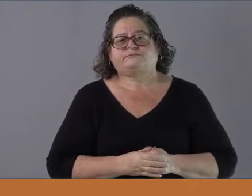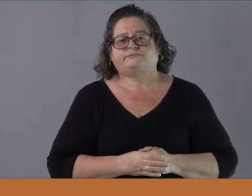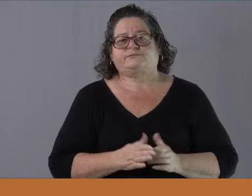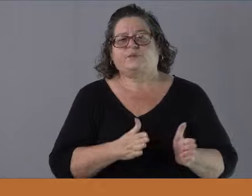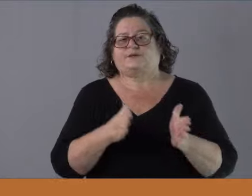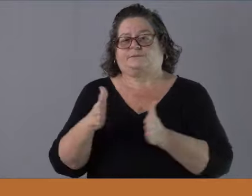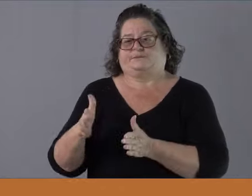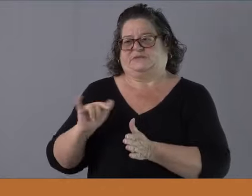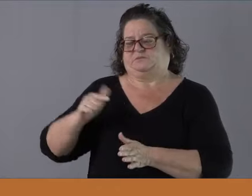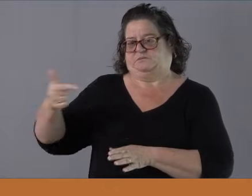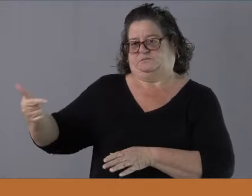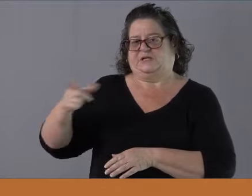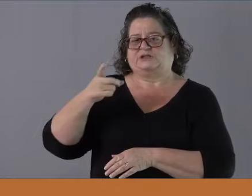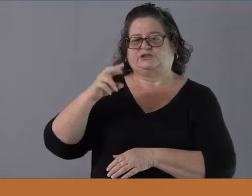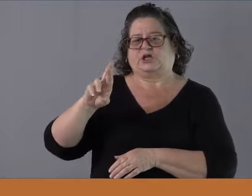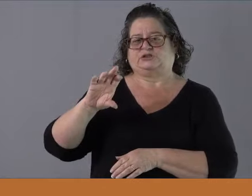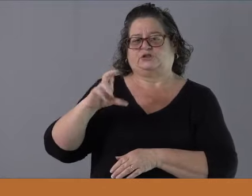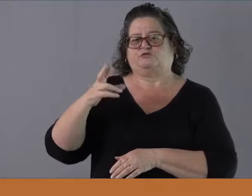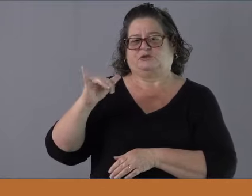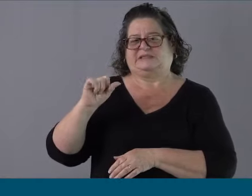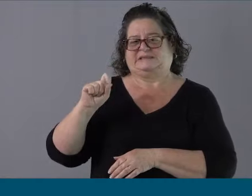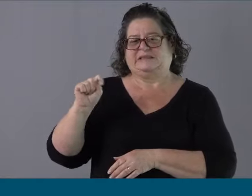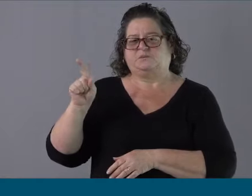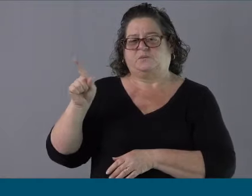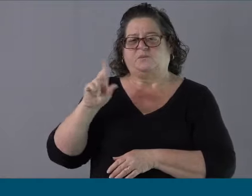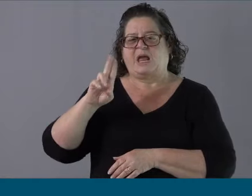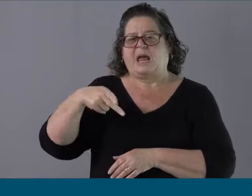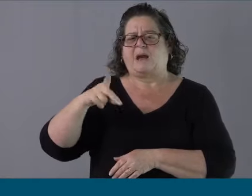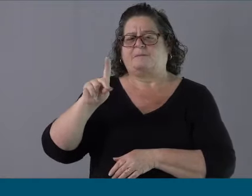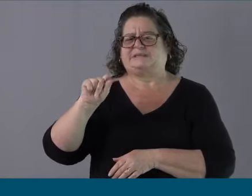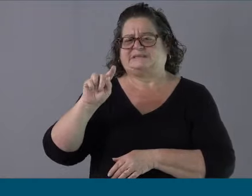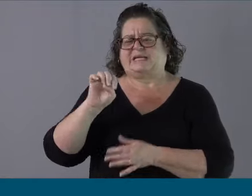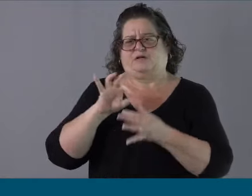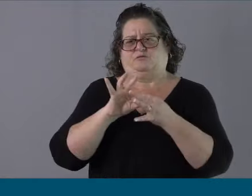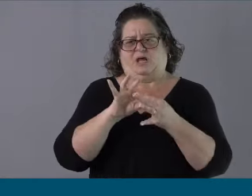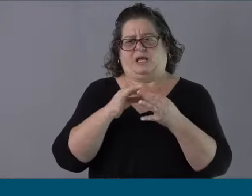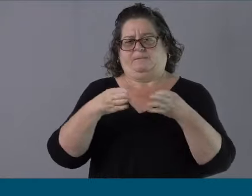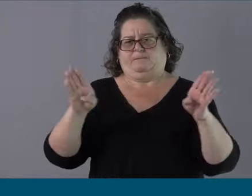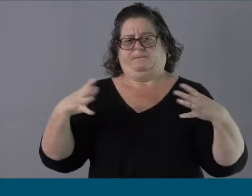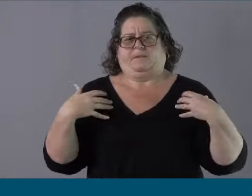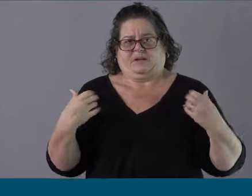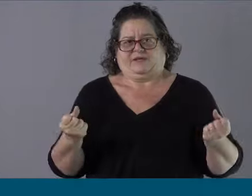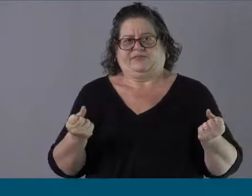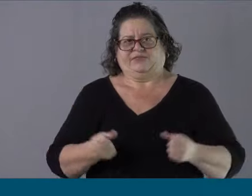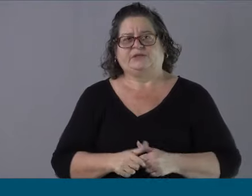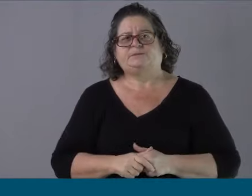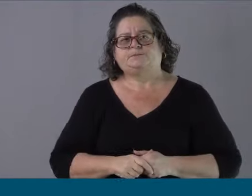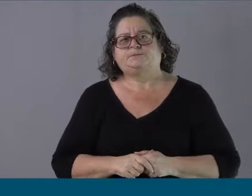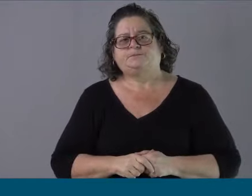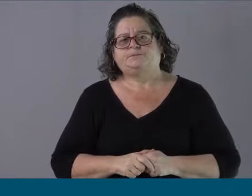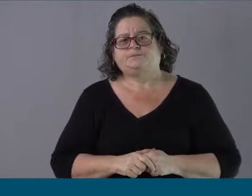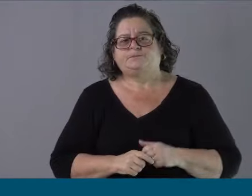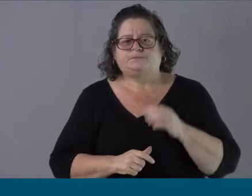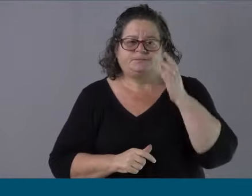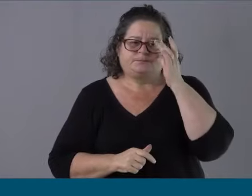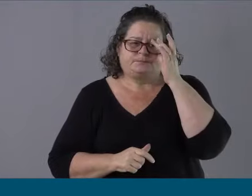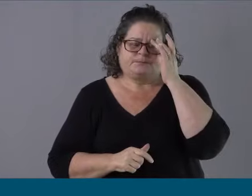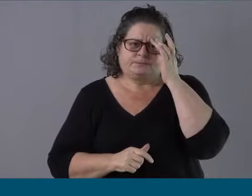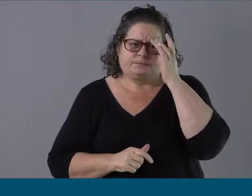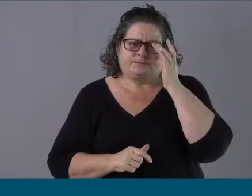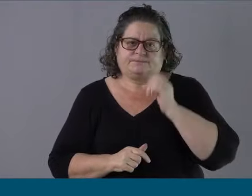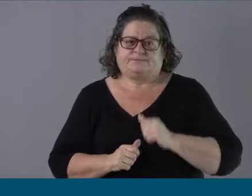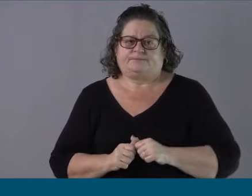update. Dr. Christ? Thank you, Governor. So the first thing we want to remind everybody is know the risk of the activities that you